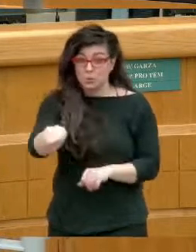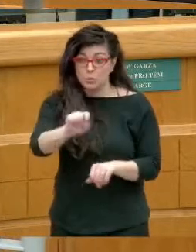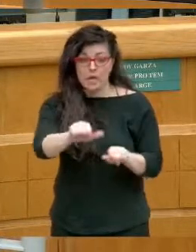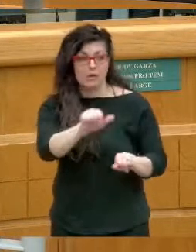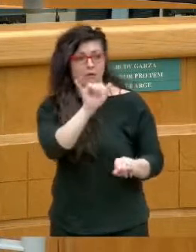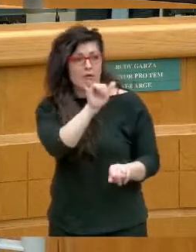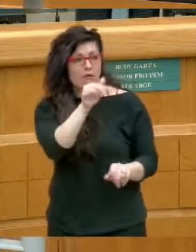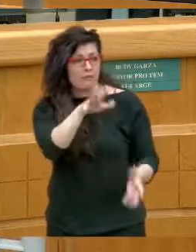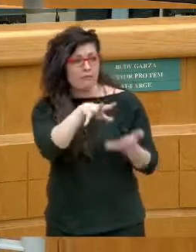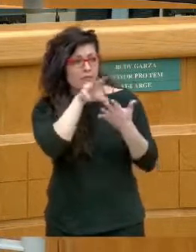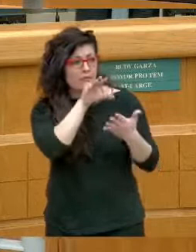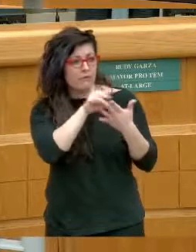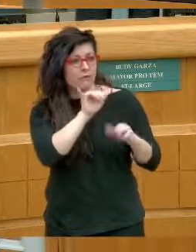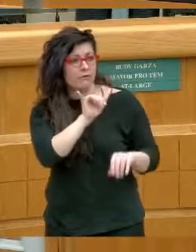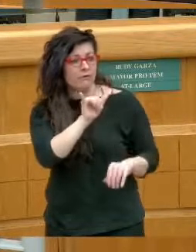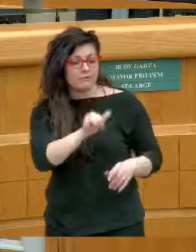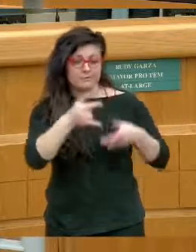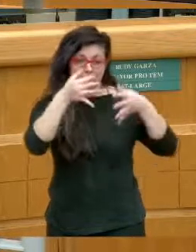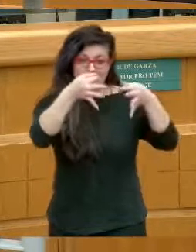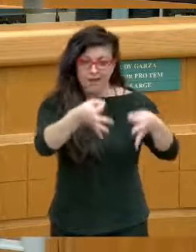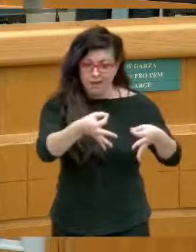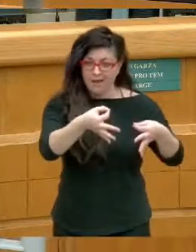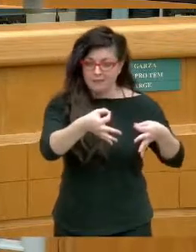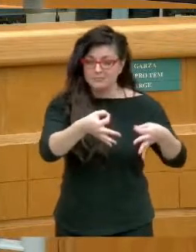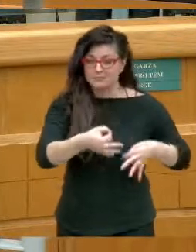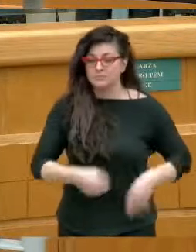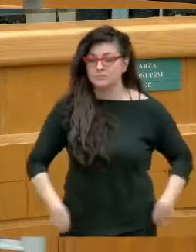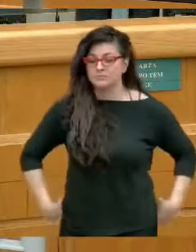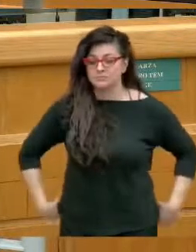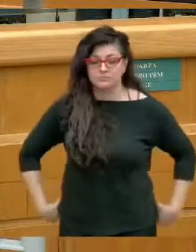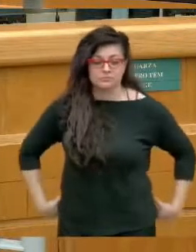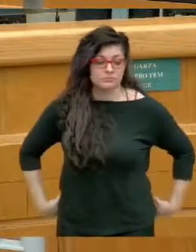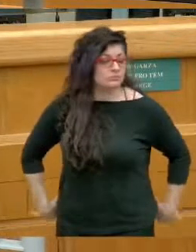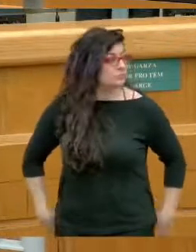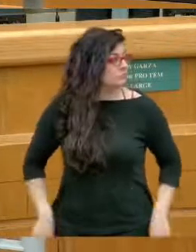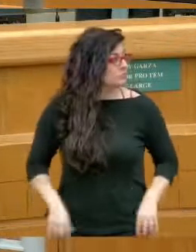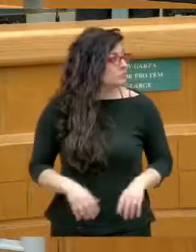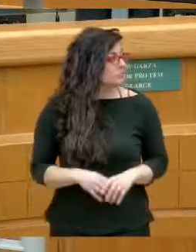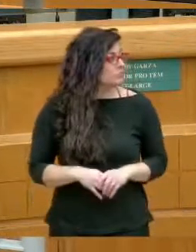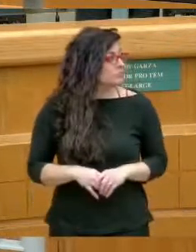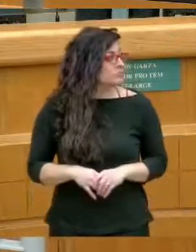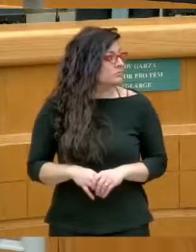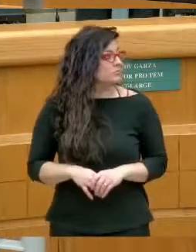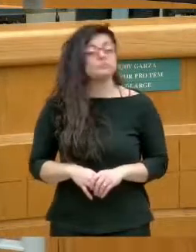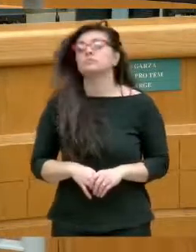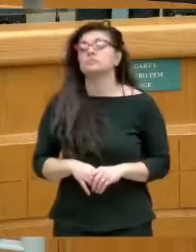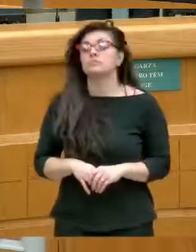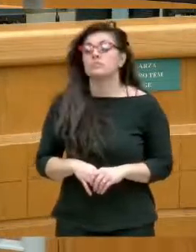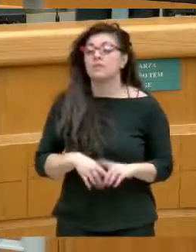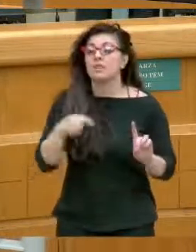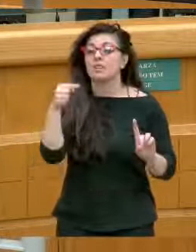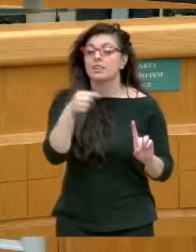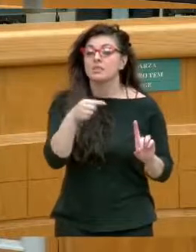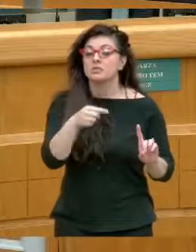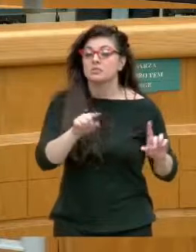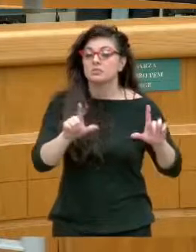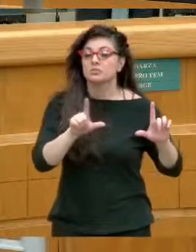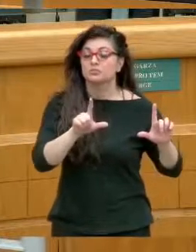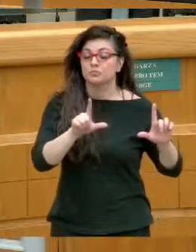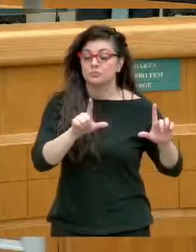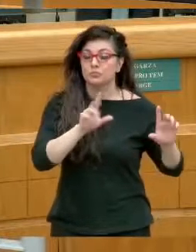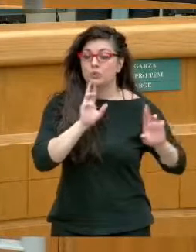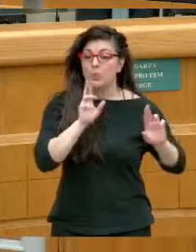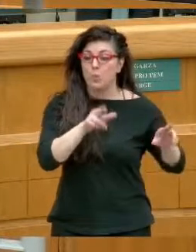I became aware of this week. The report is for the 12-county Coastal Bend area, not